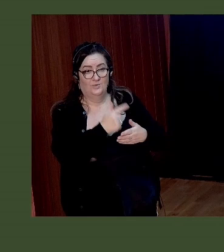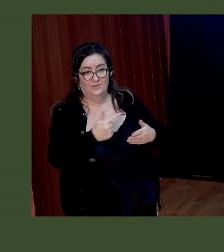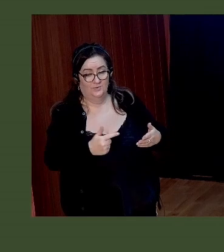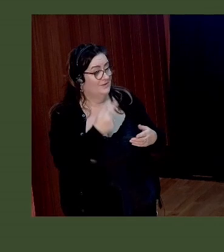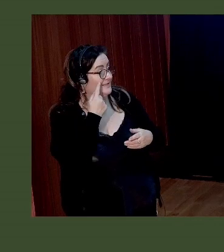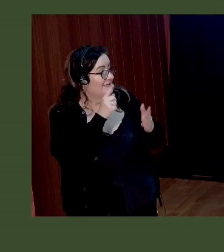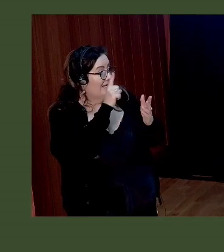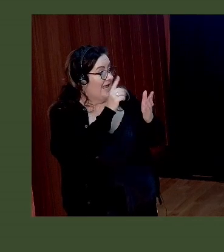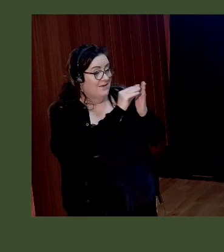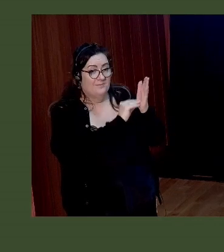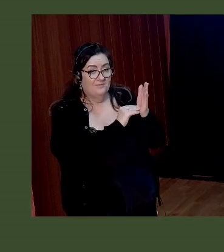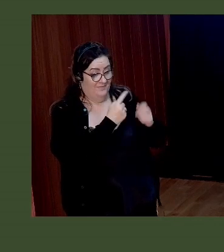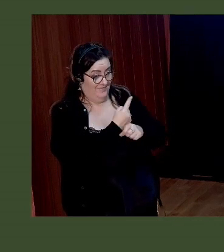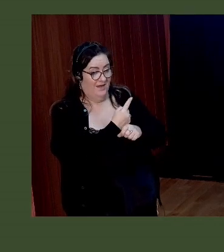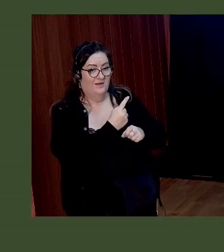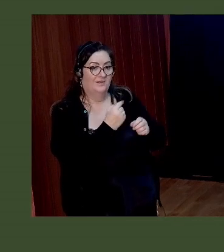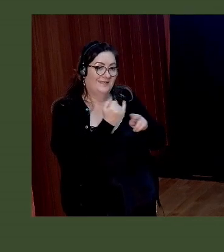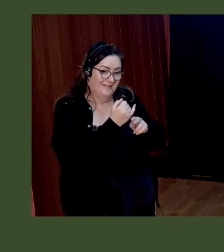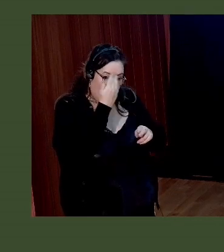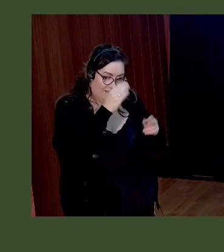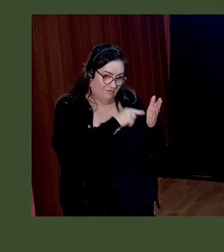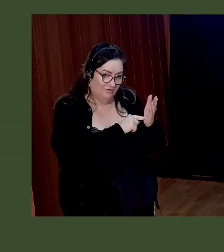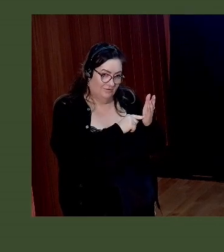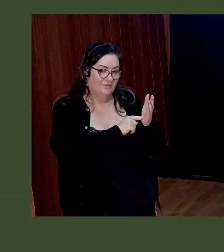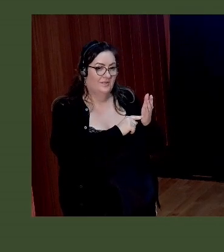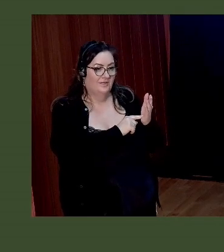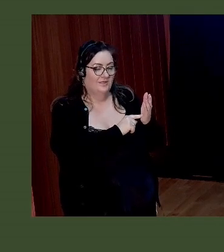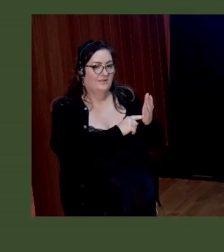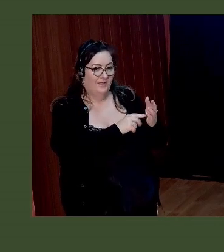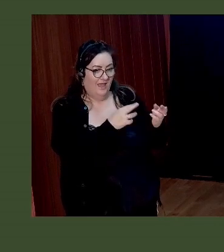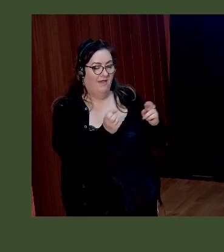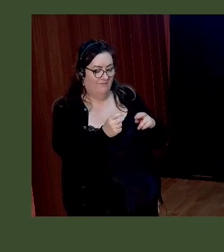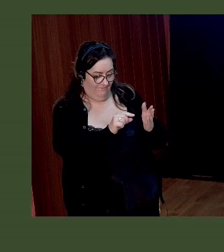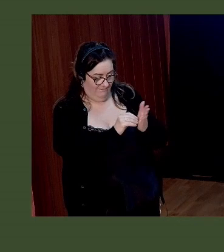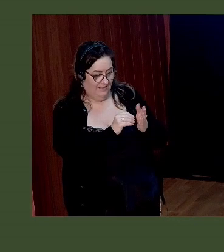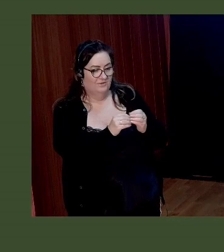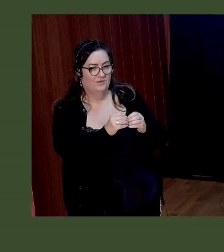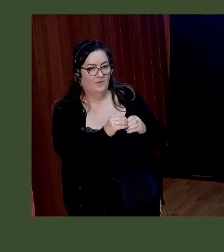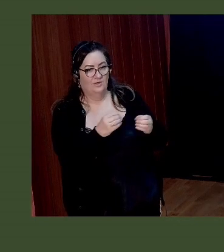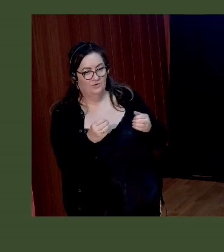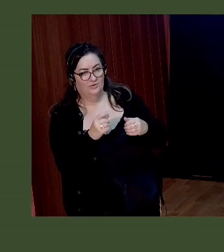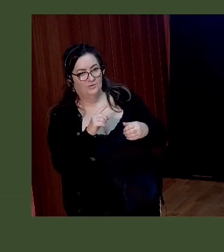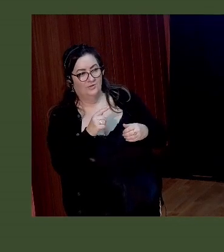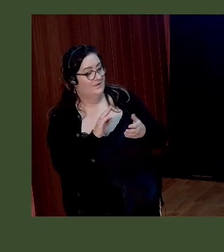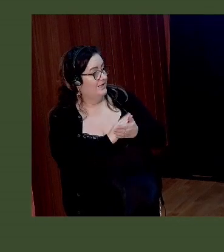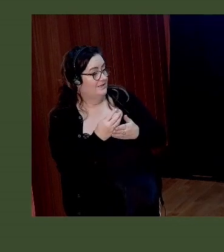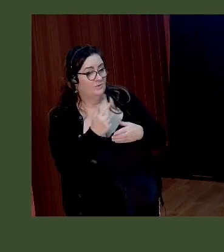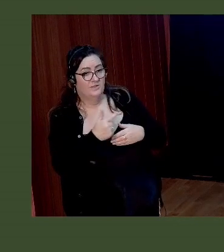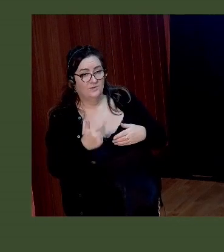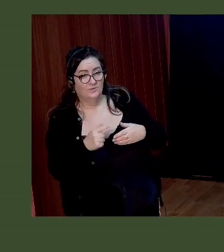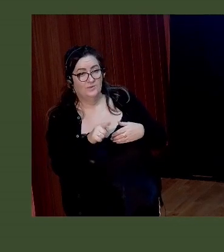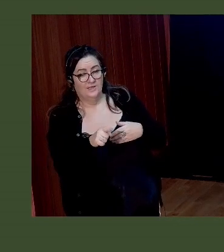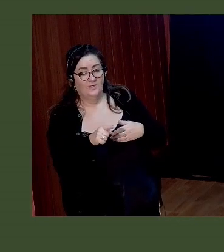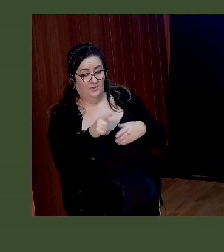1922. You can see that names of those present were given in Irish. Reference is made to another business that took place in 1922 when